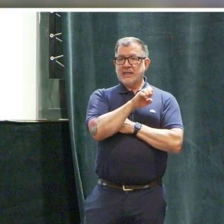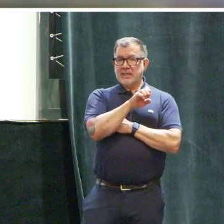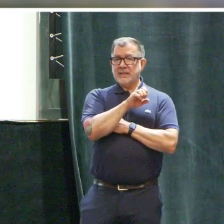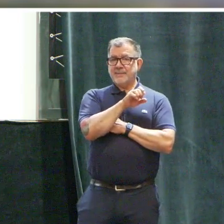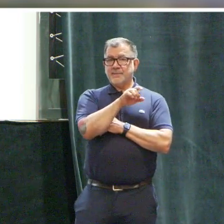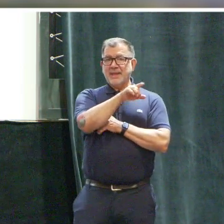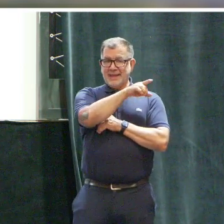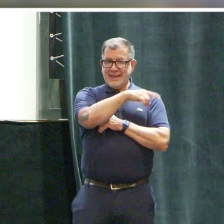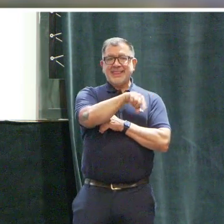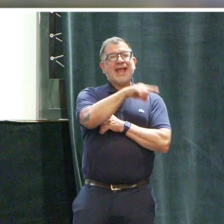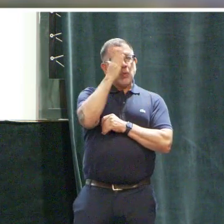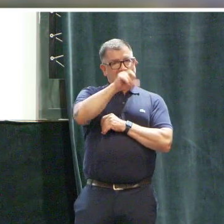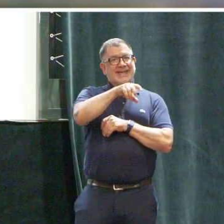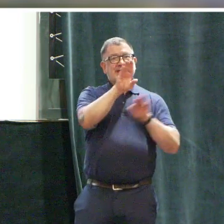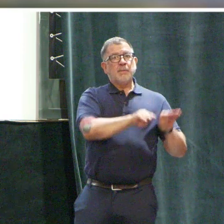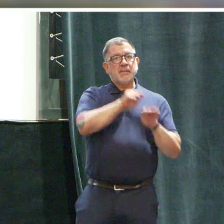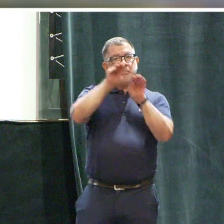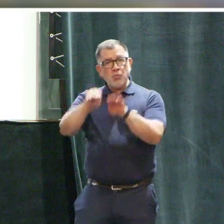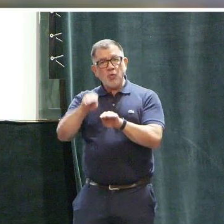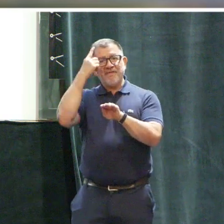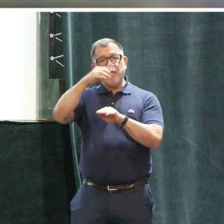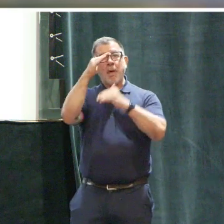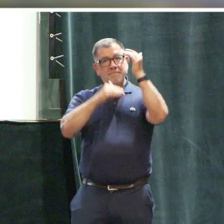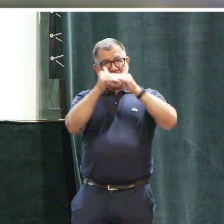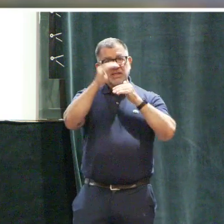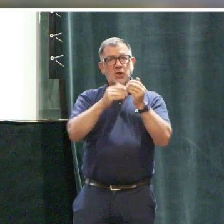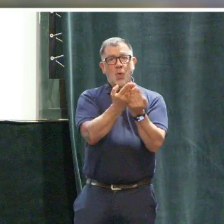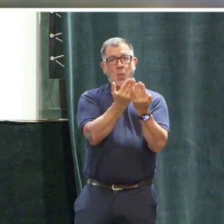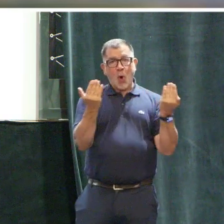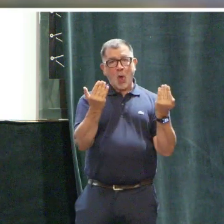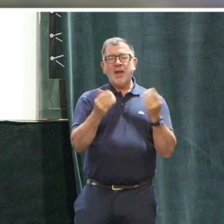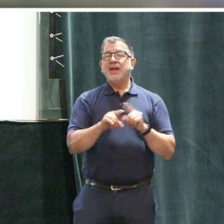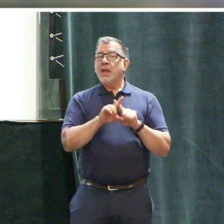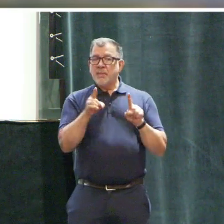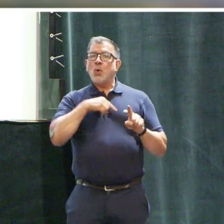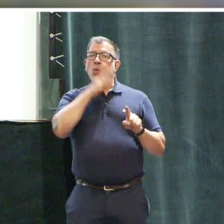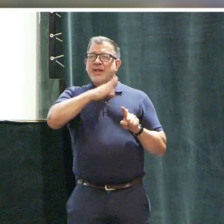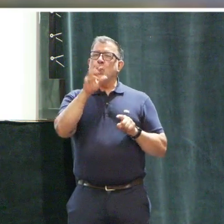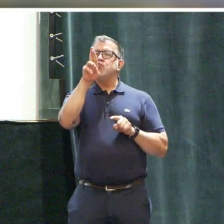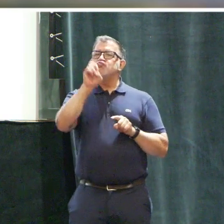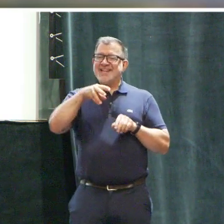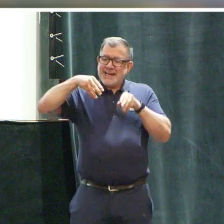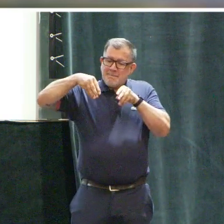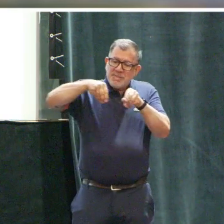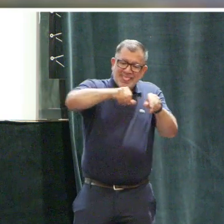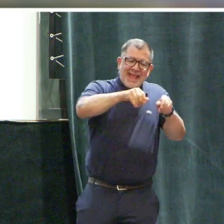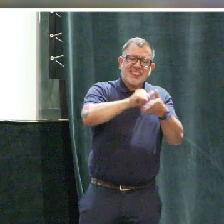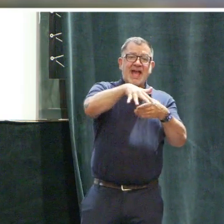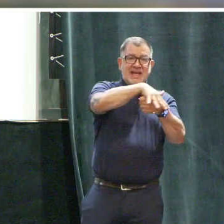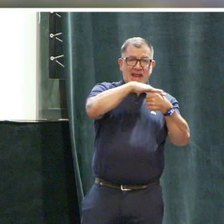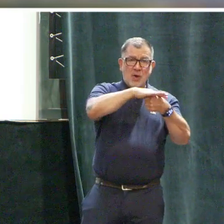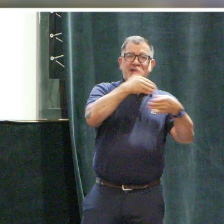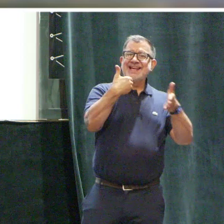removed in order to construct the wall. But we will be replanting those areas adjacent to the wall and kind